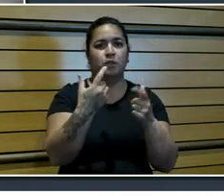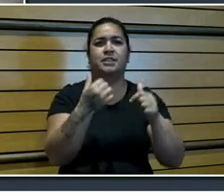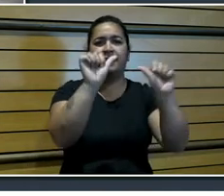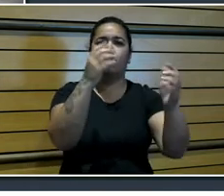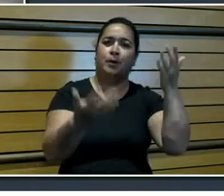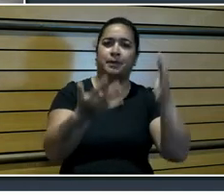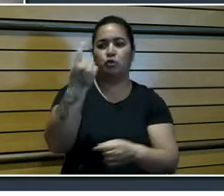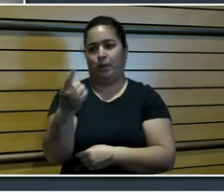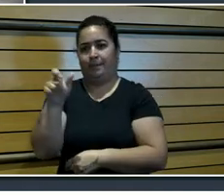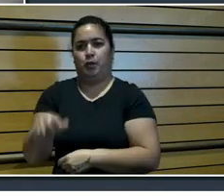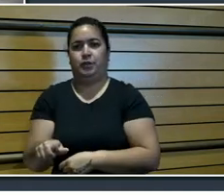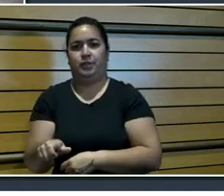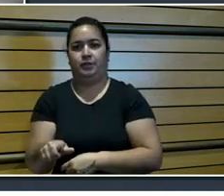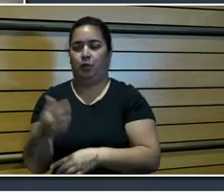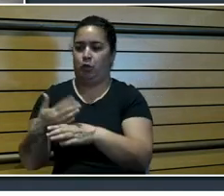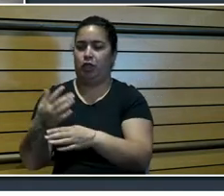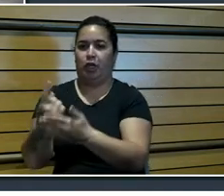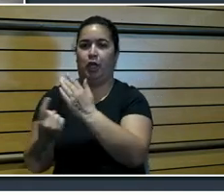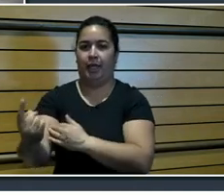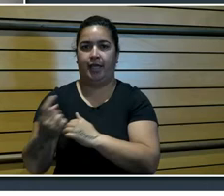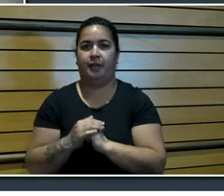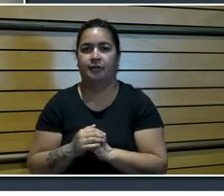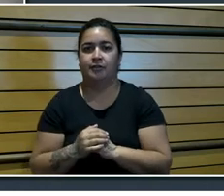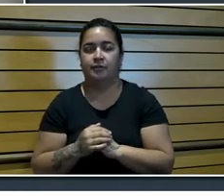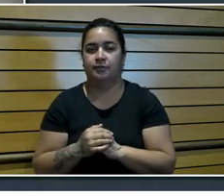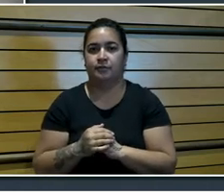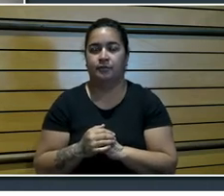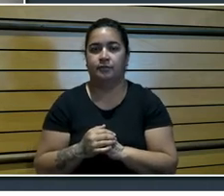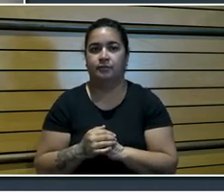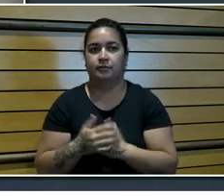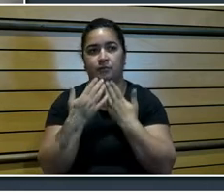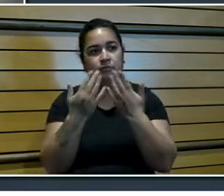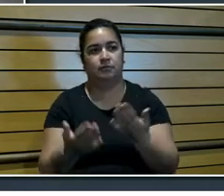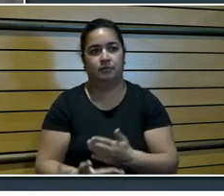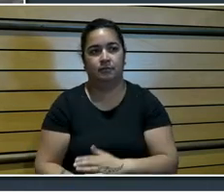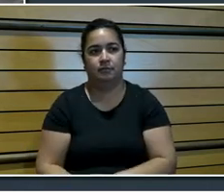partner is denied access, a voice and a contribution. Thank you.